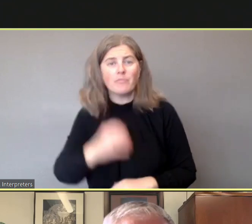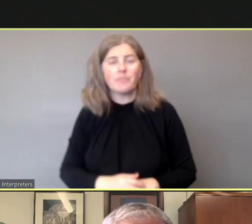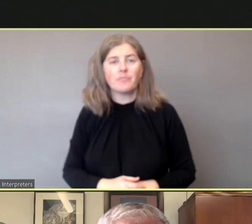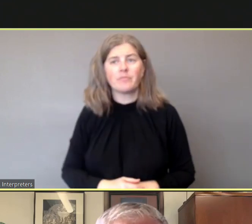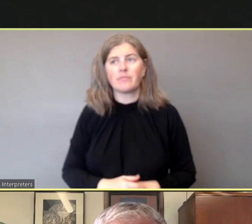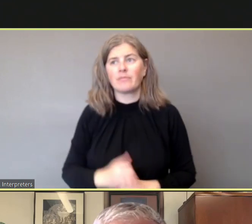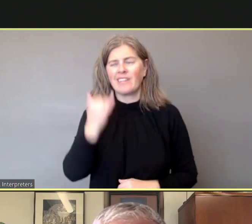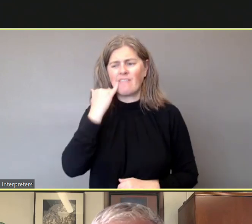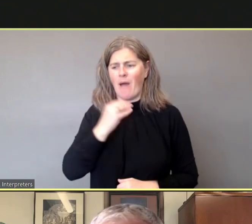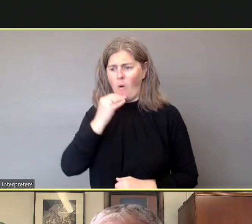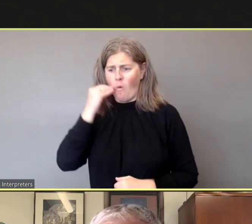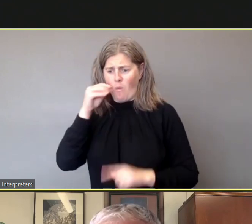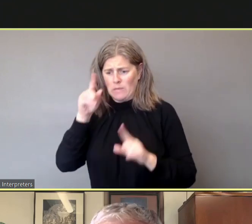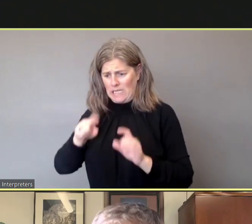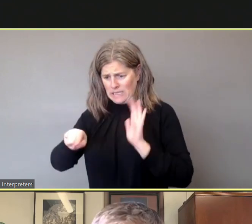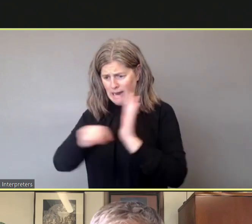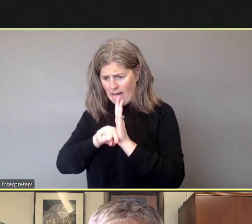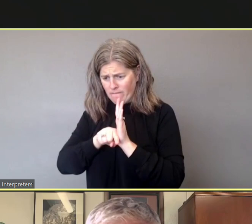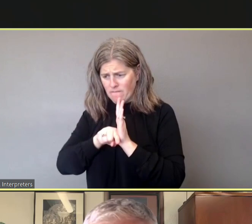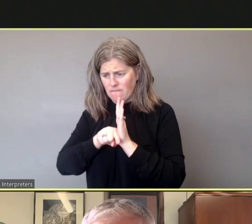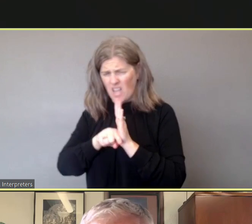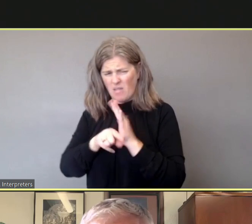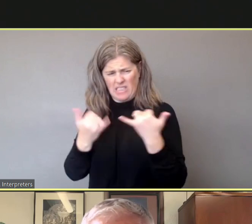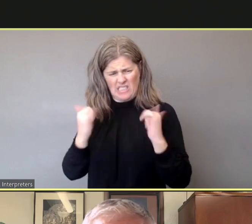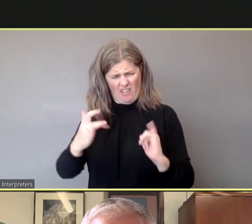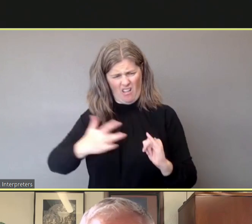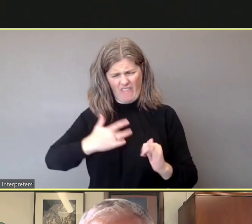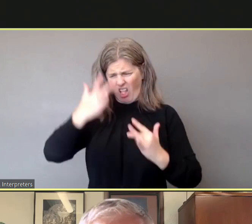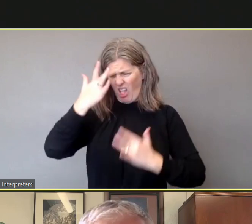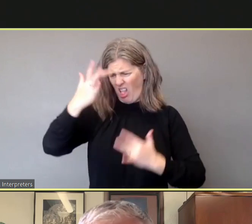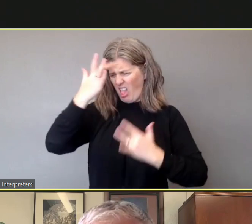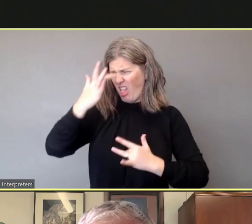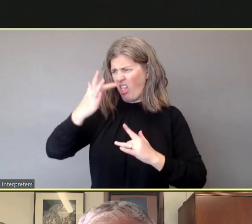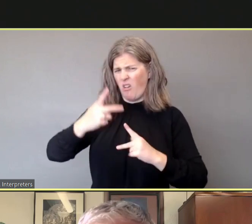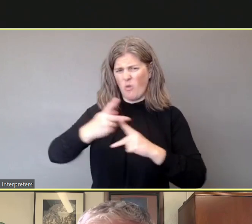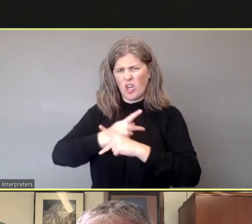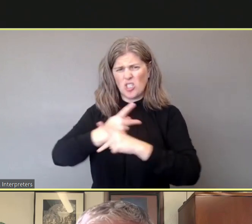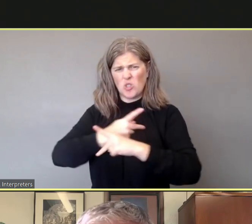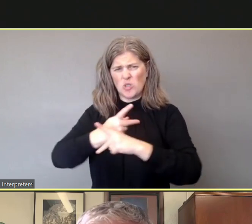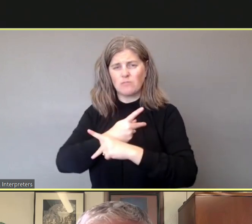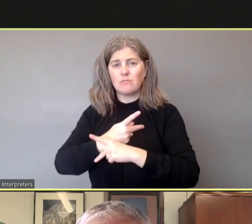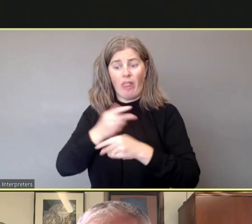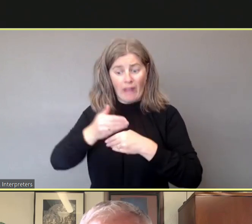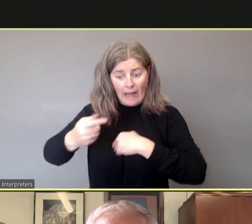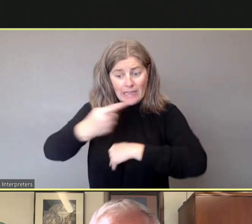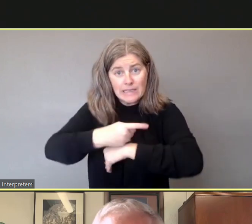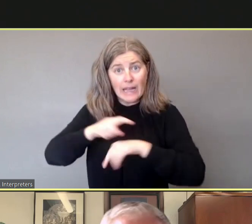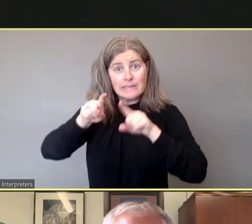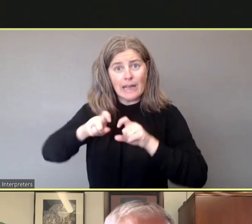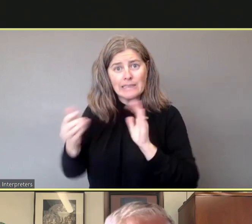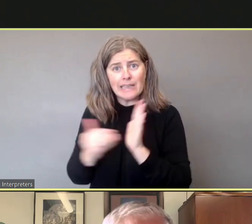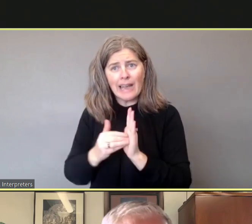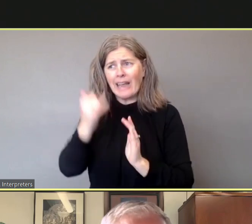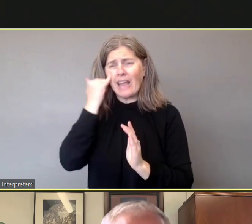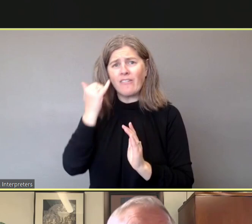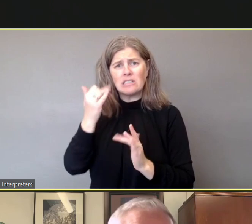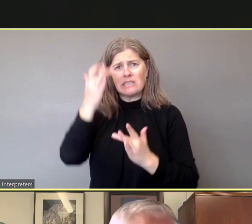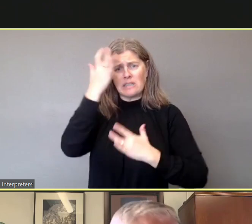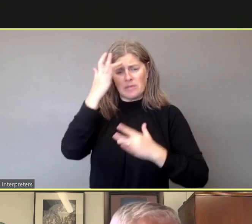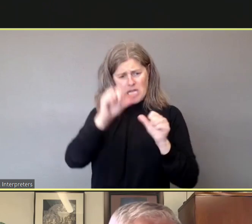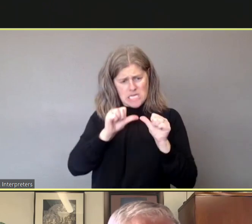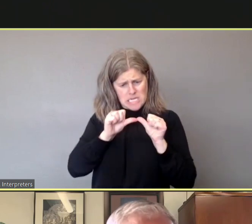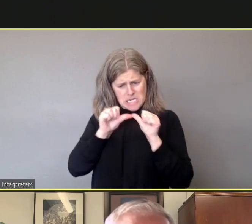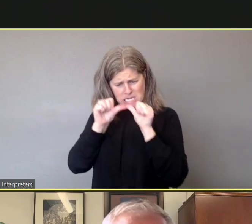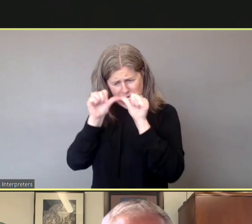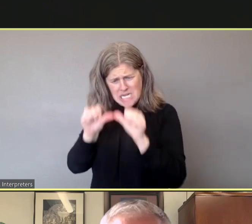home test is negative, but you're still sick or getting sicker, you can test the next day. But if your symptoms persist, that's a